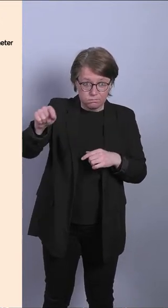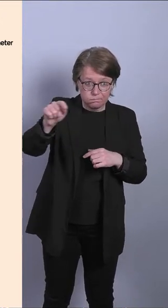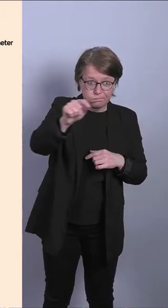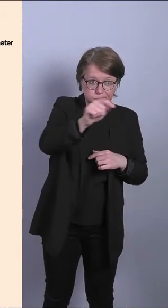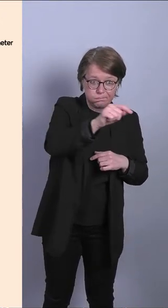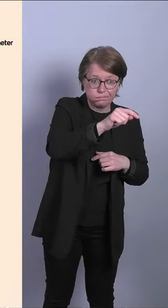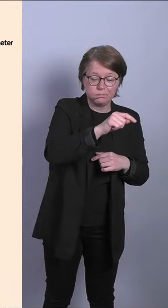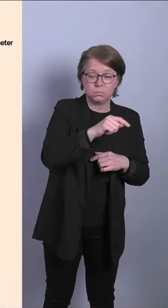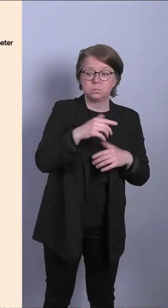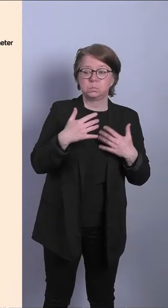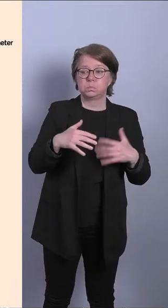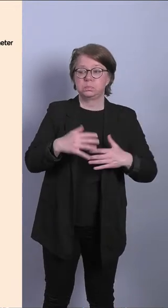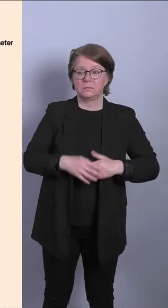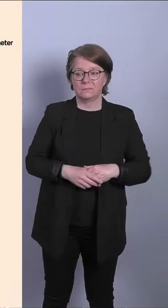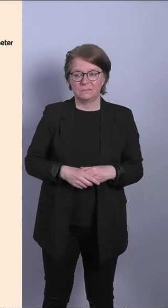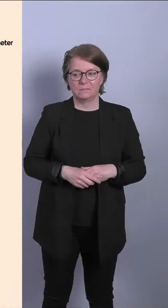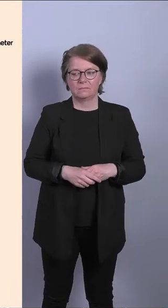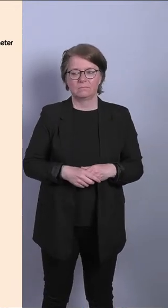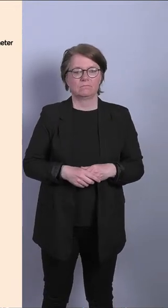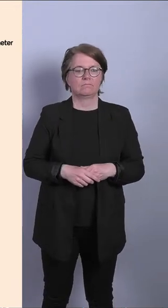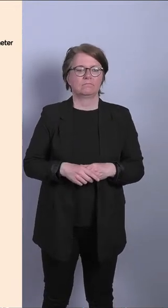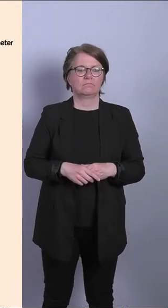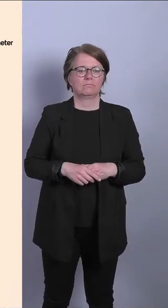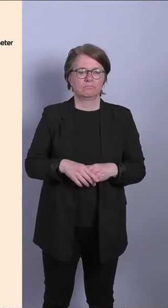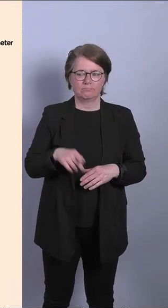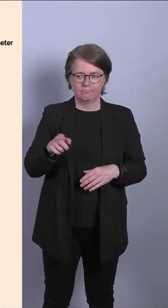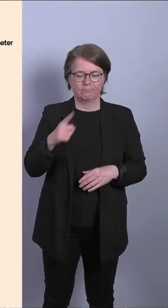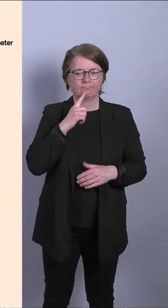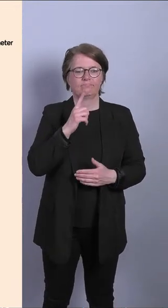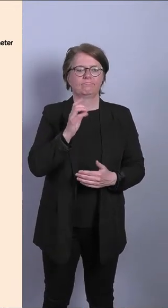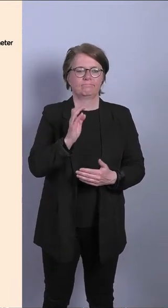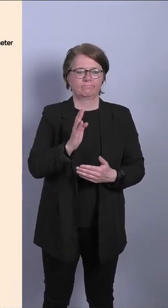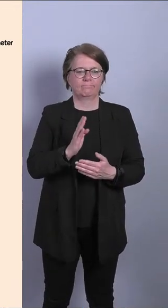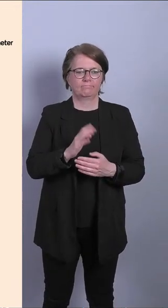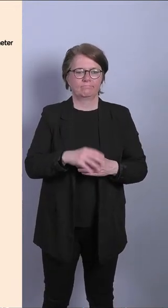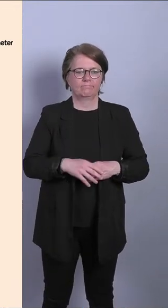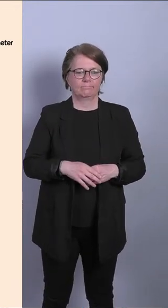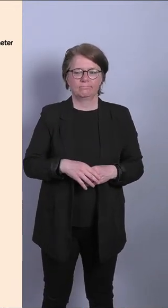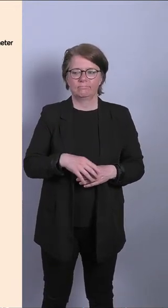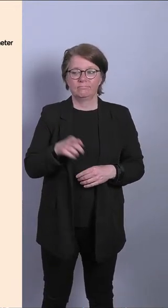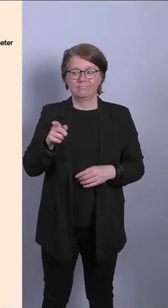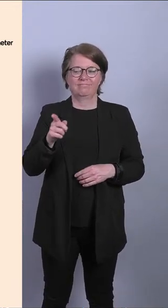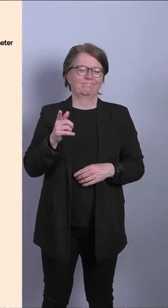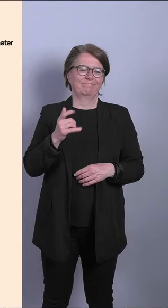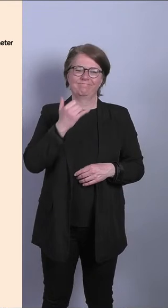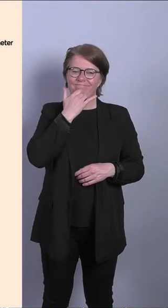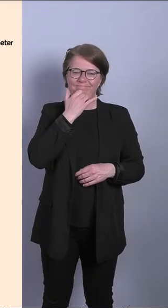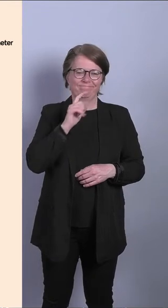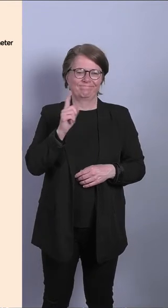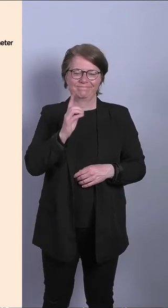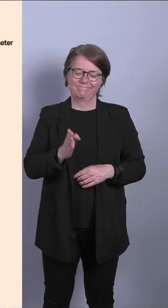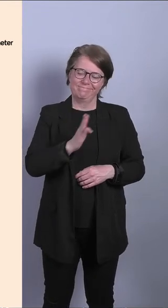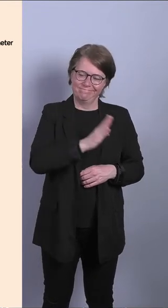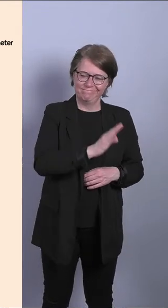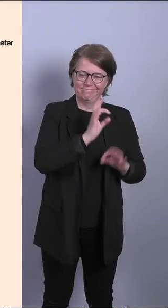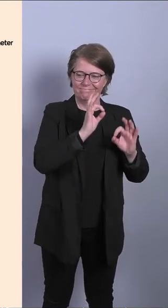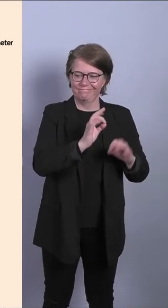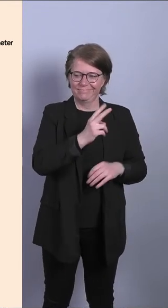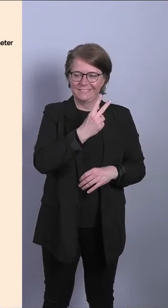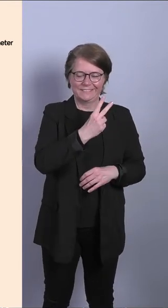will probably take several trucks. 218, 396, or 492 footballs. And the correct answer